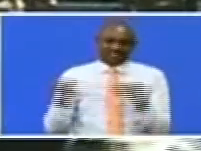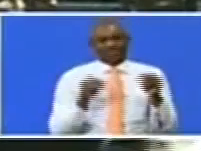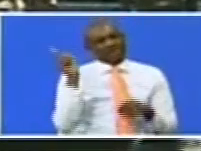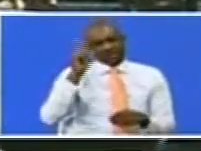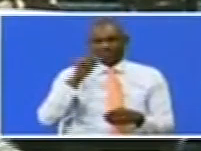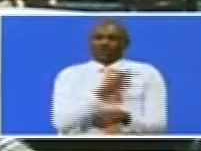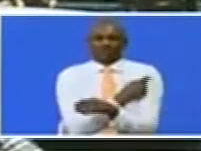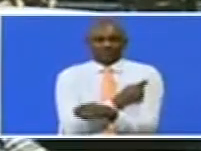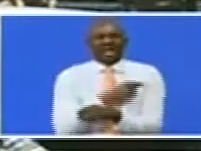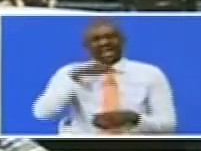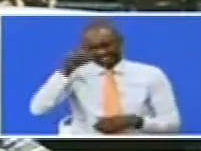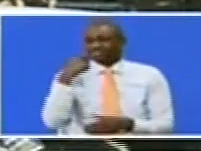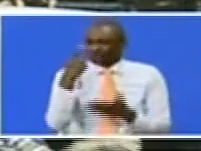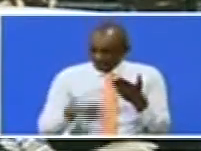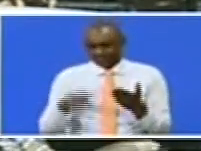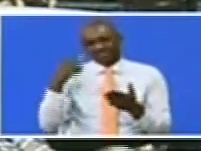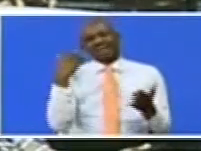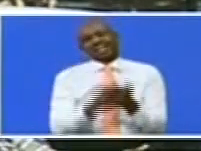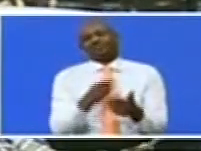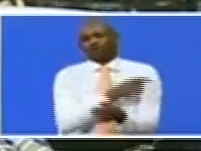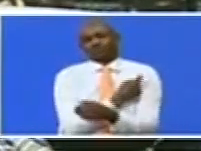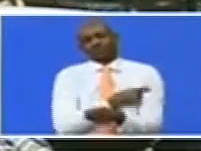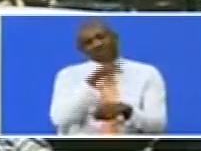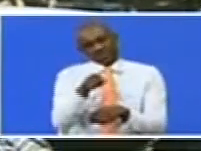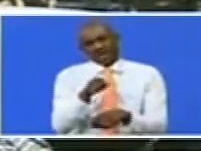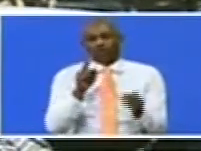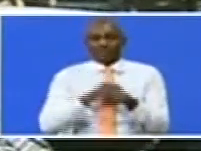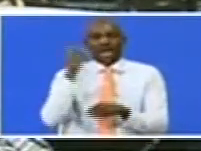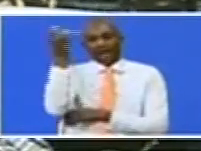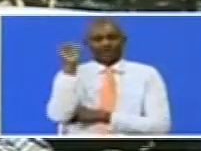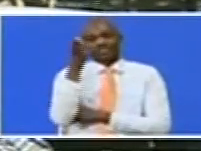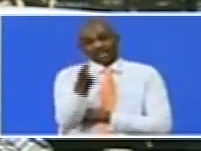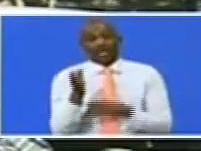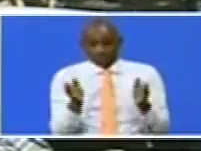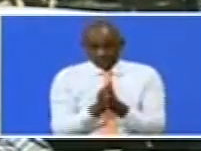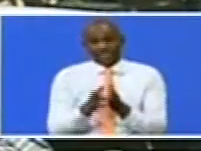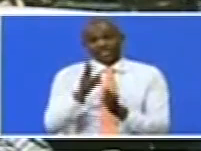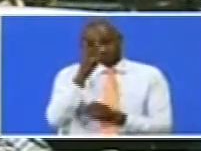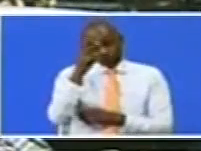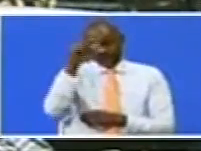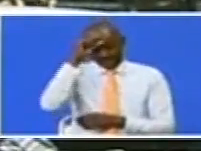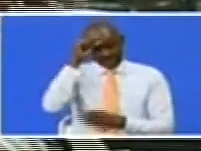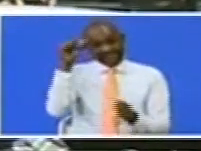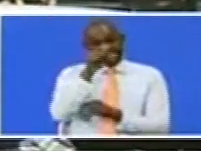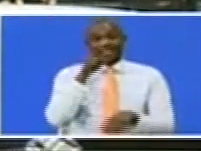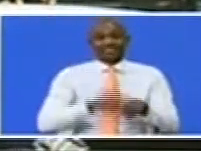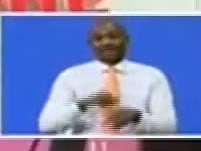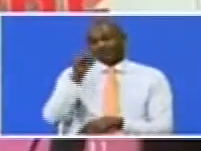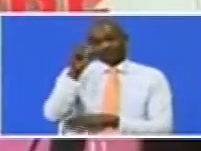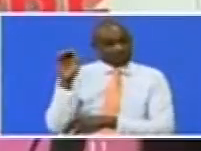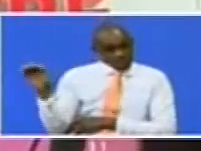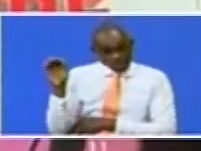Hospital. She is believed to have arrived at the hospital in an ambulance escorted by two government vehicles at around 5